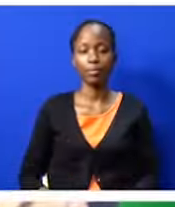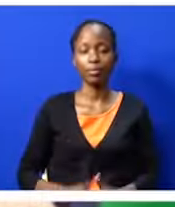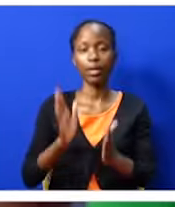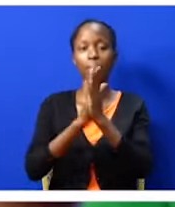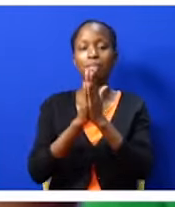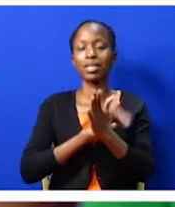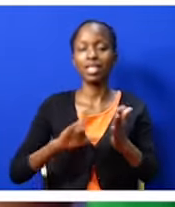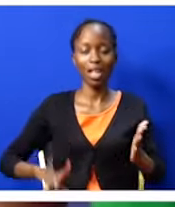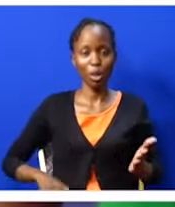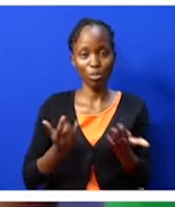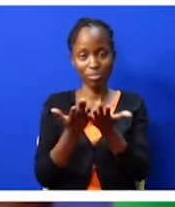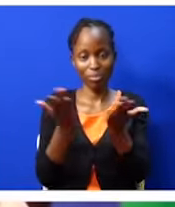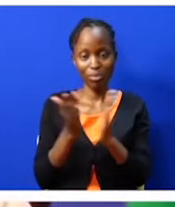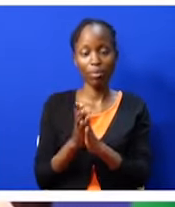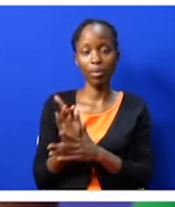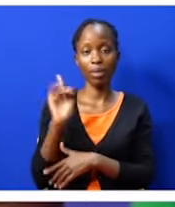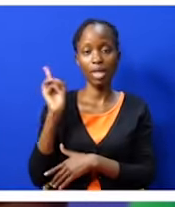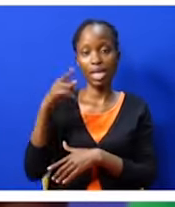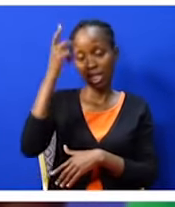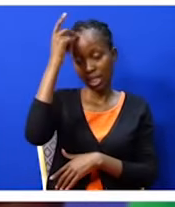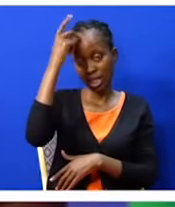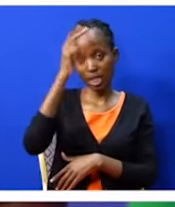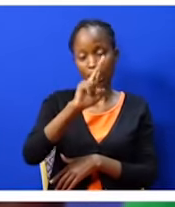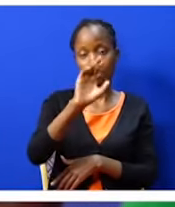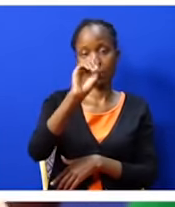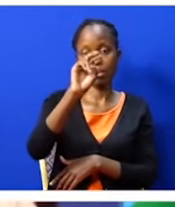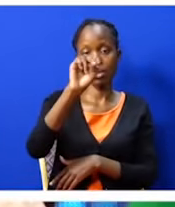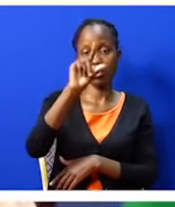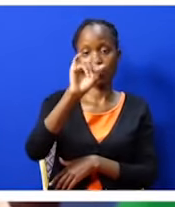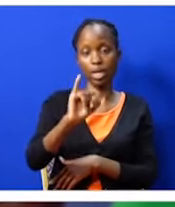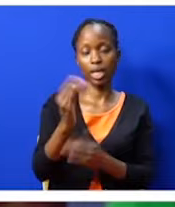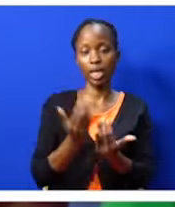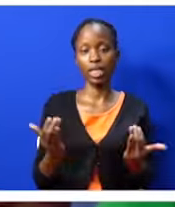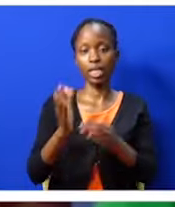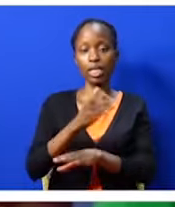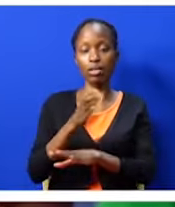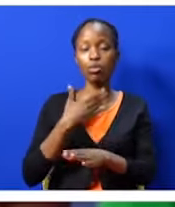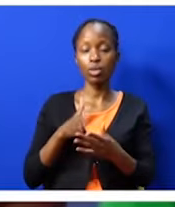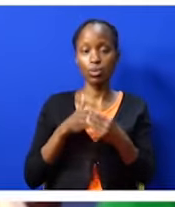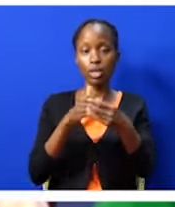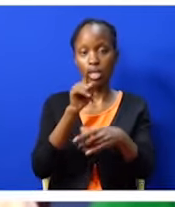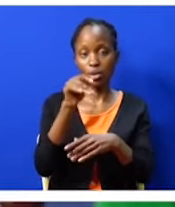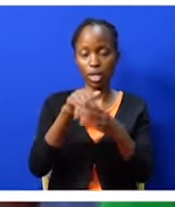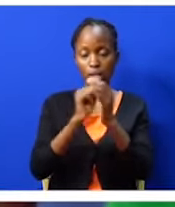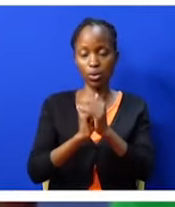Praise the Lord, boys and girls. This is CITAM Rongai Children's Choir, and we're going to lead you in worship. Let's pray.